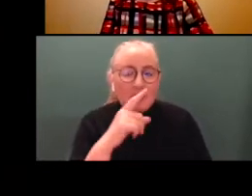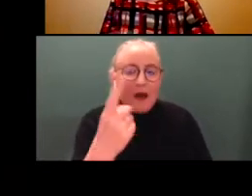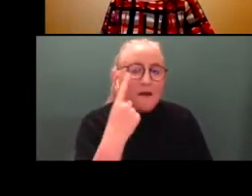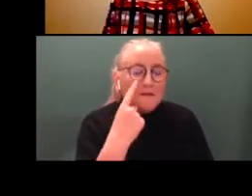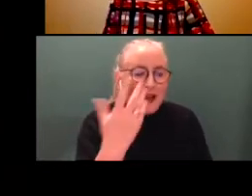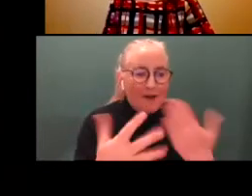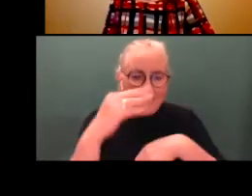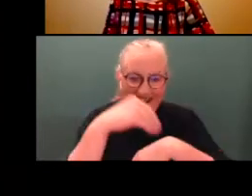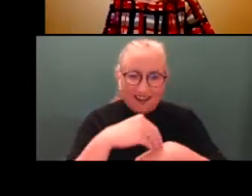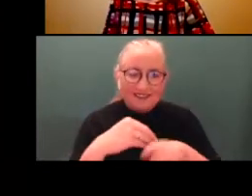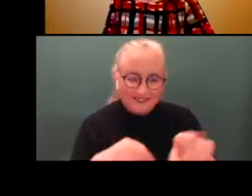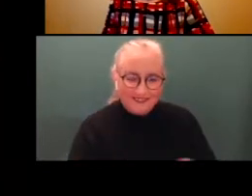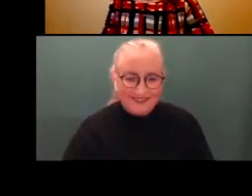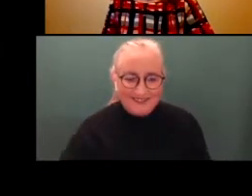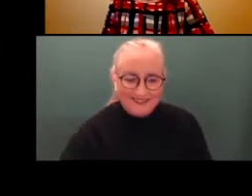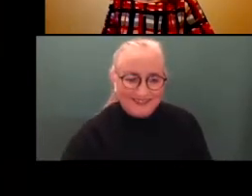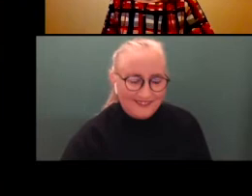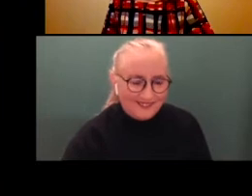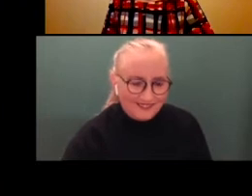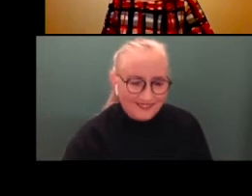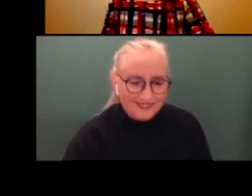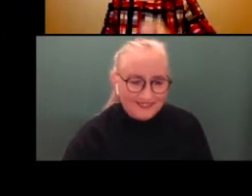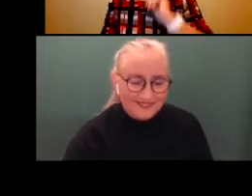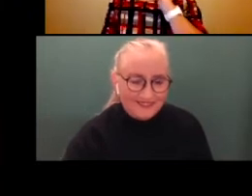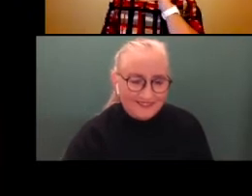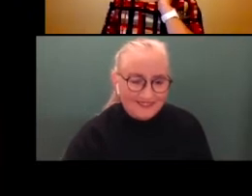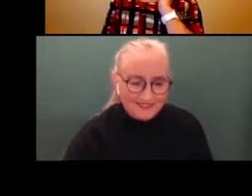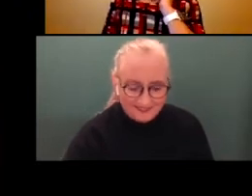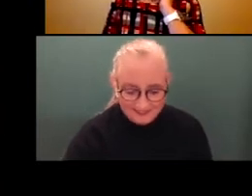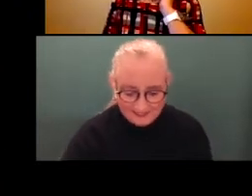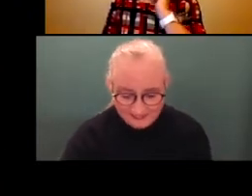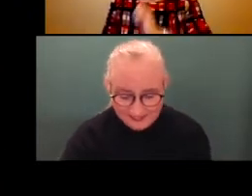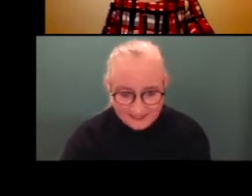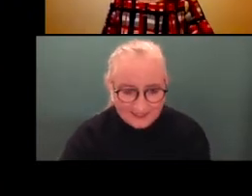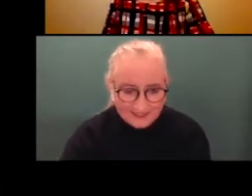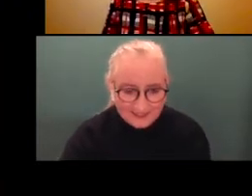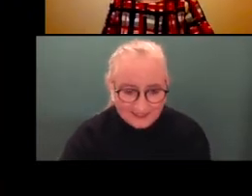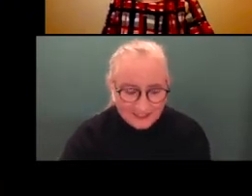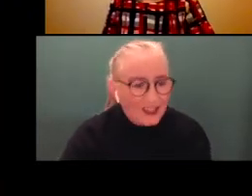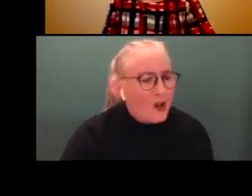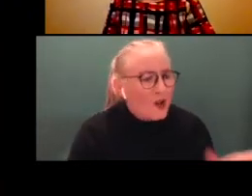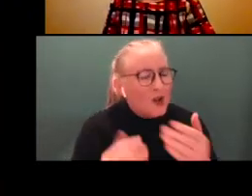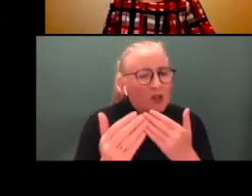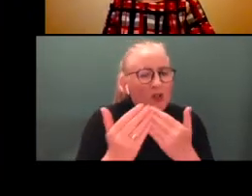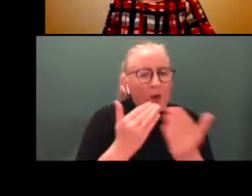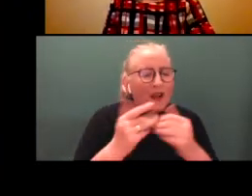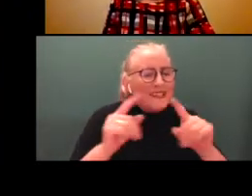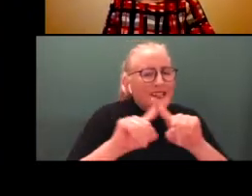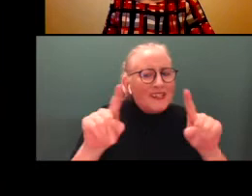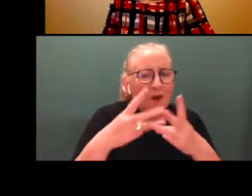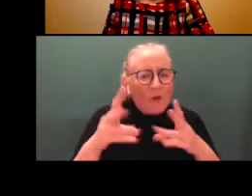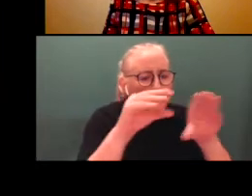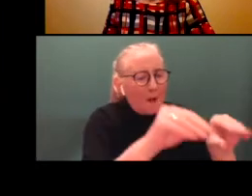on. On the ocean, into motion. Yeah. So what's the difference since you've moved to